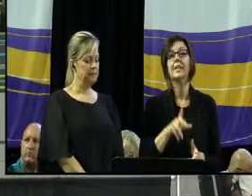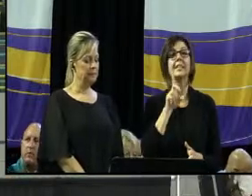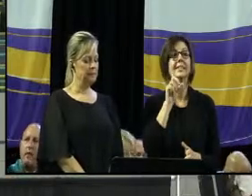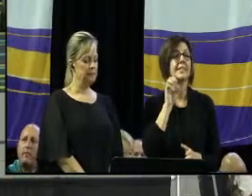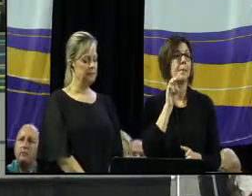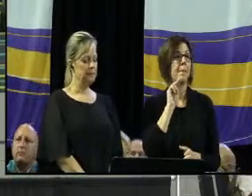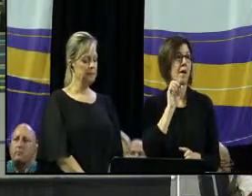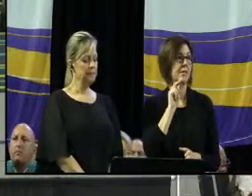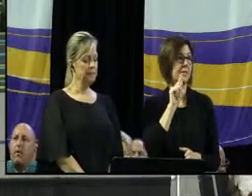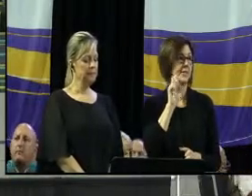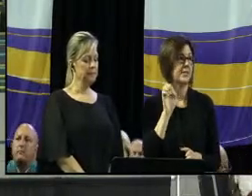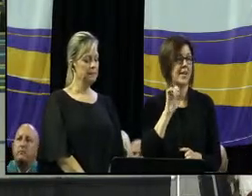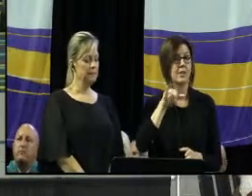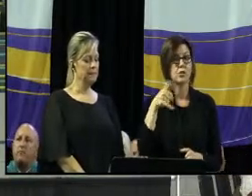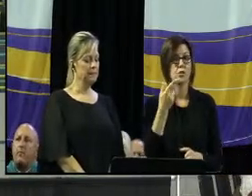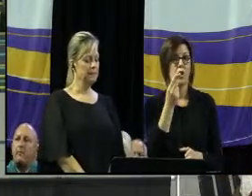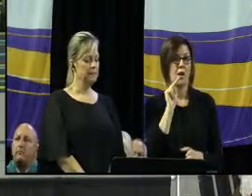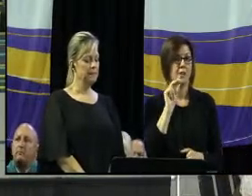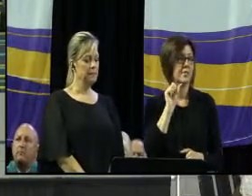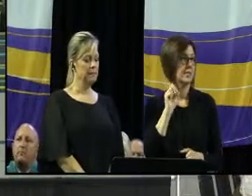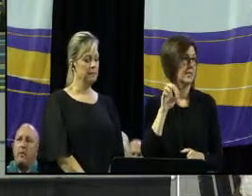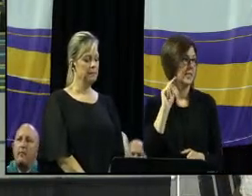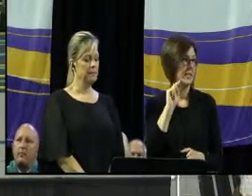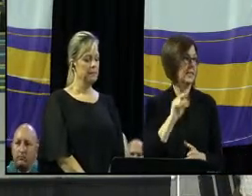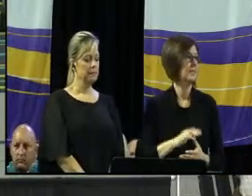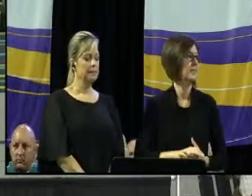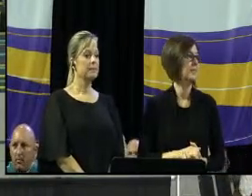Demonte Christopher Johnson.